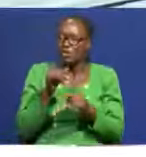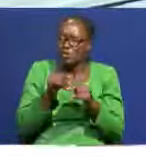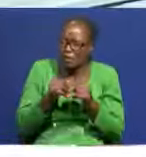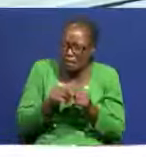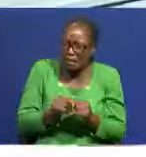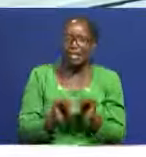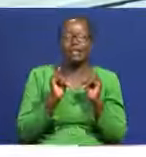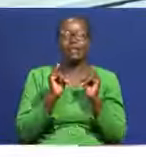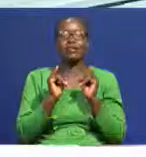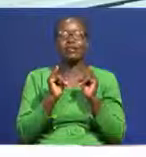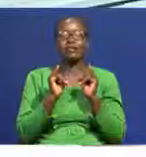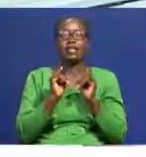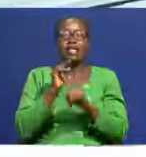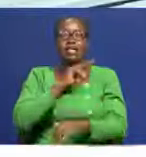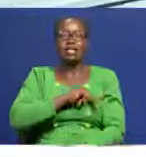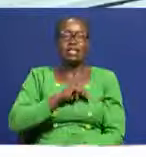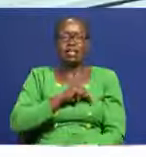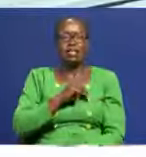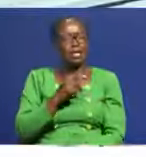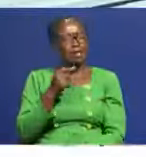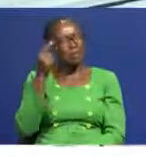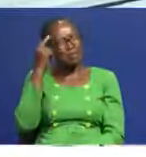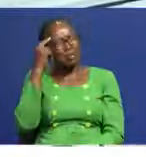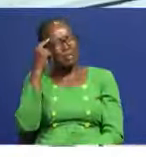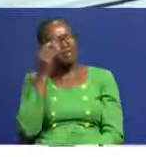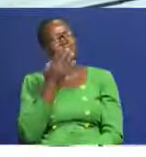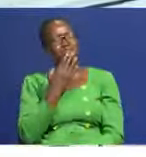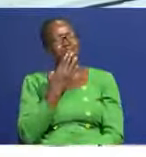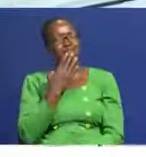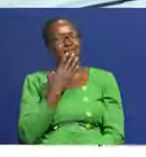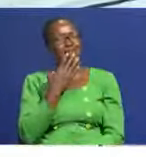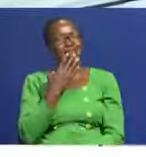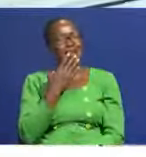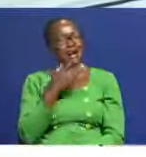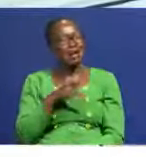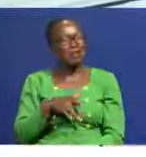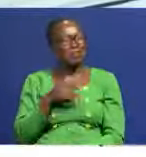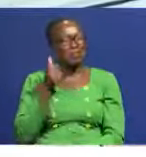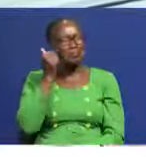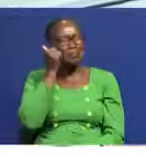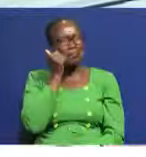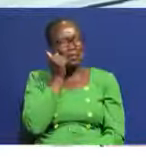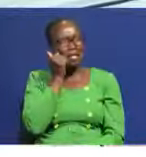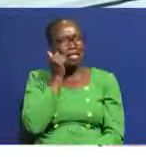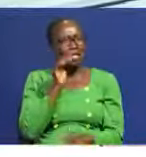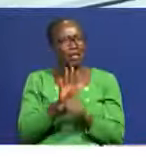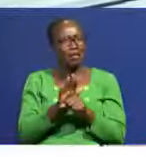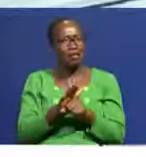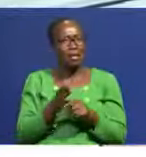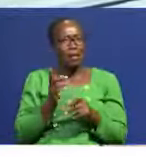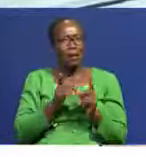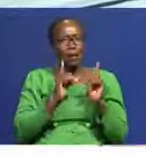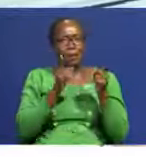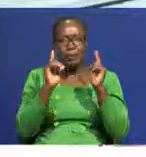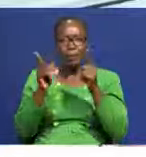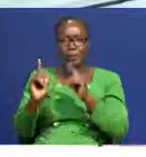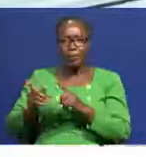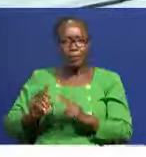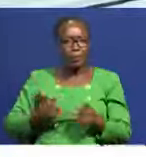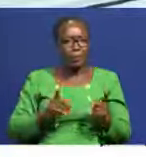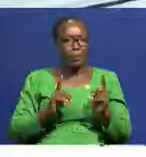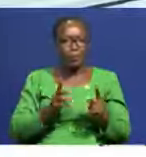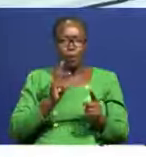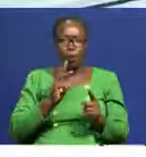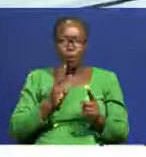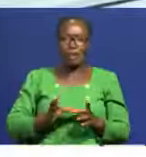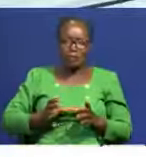nature. Kwa sababu mimi naona na ninasikia huzuni sana. Watu wakitembea wanakuta pahali maji iko